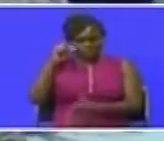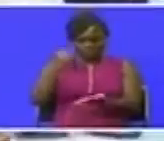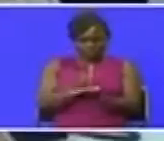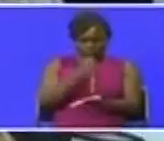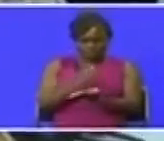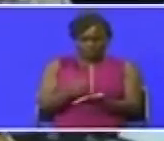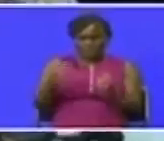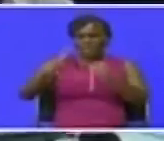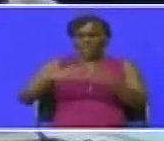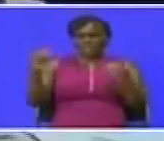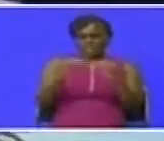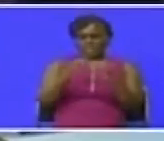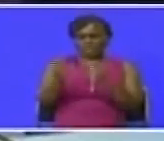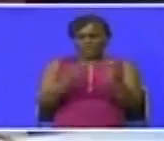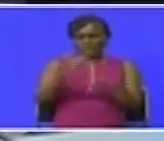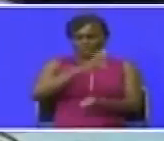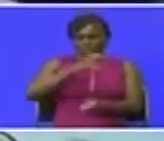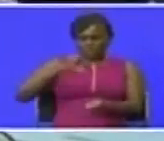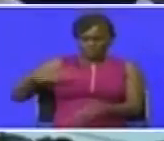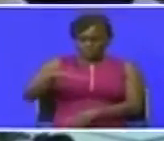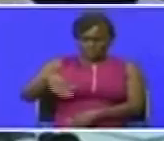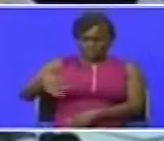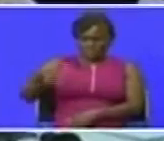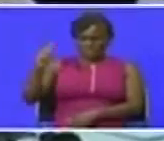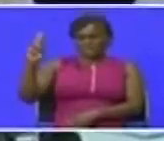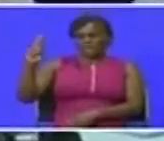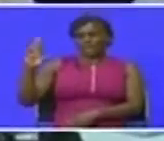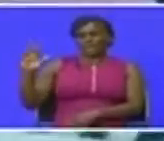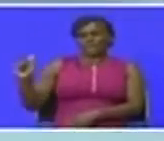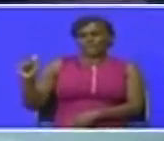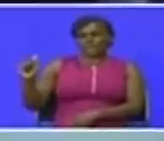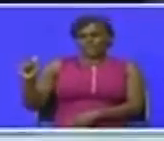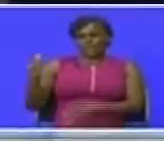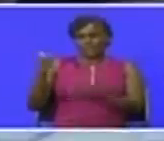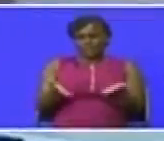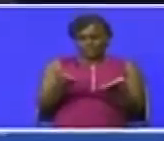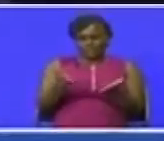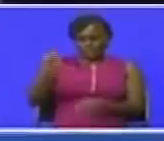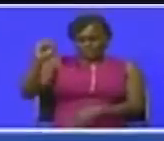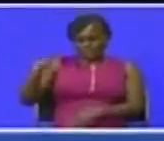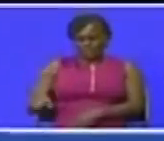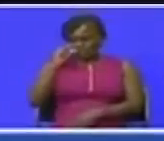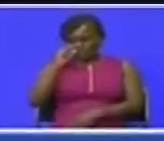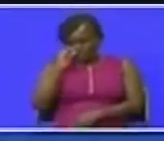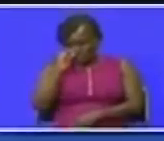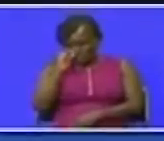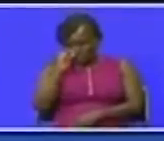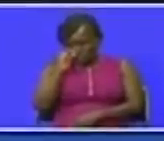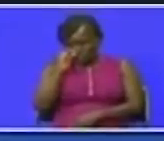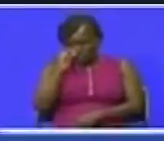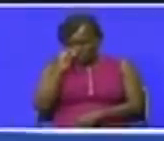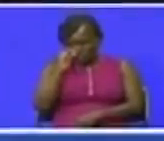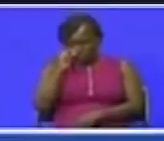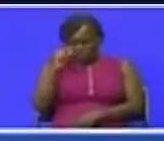House during the ninth meeting of the management committee of the Regional Customs Transit Guarantee Scheme. Leading the South Sudan delegation was